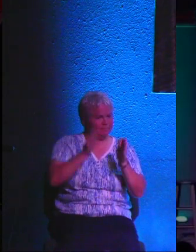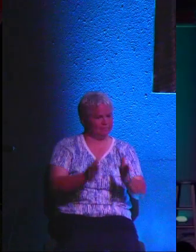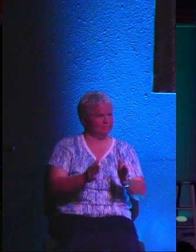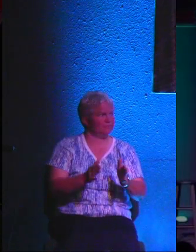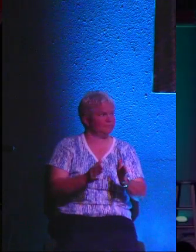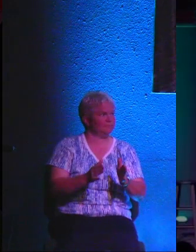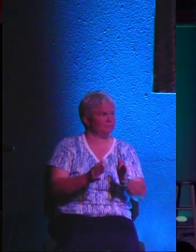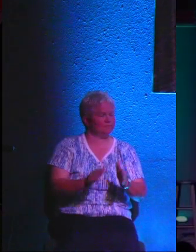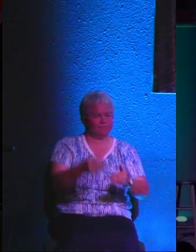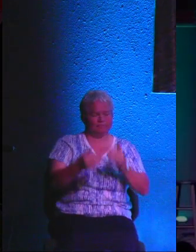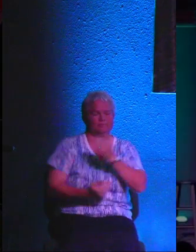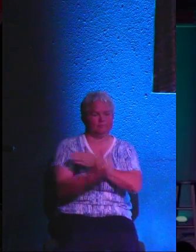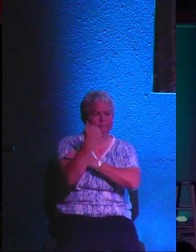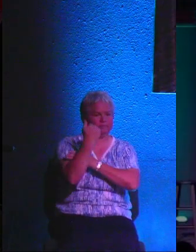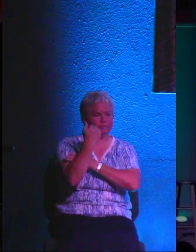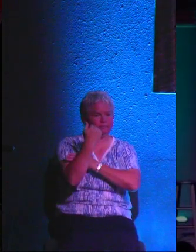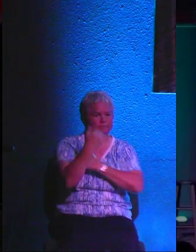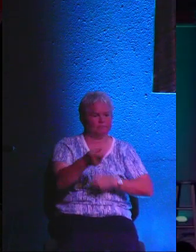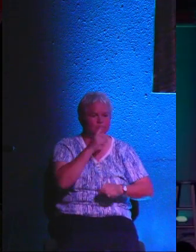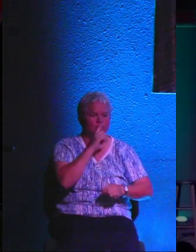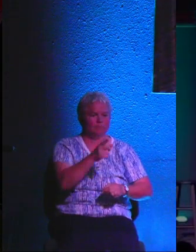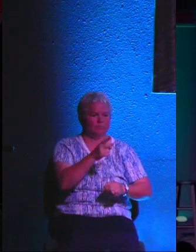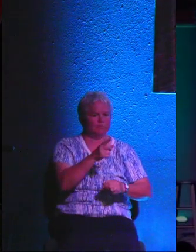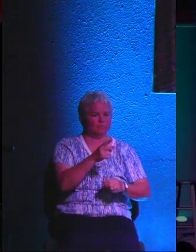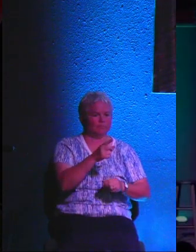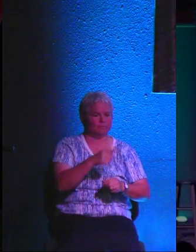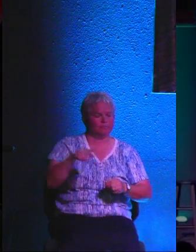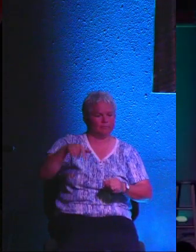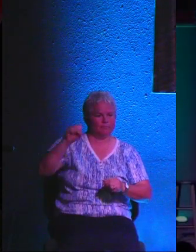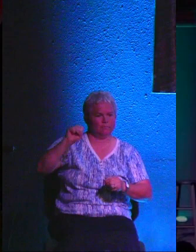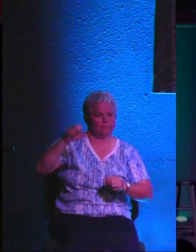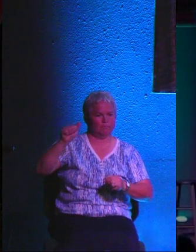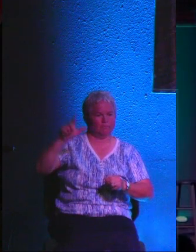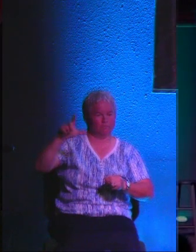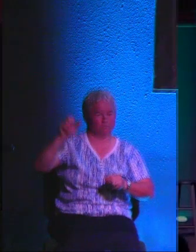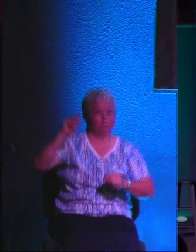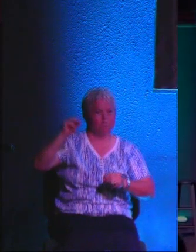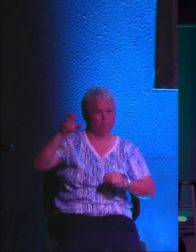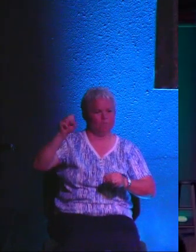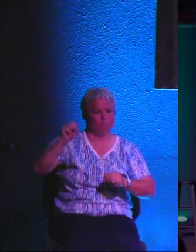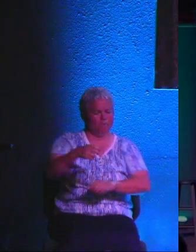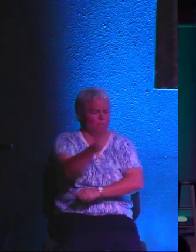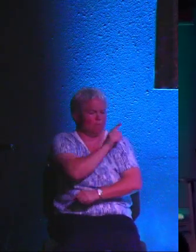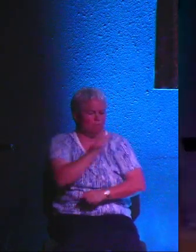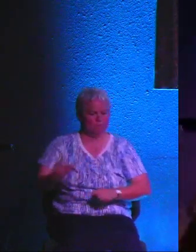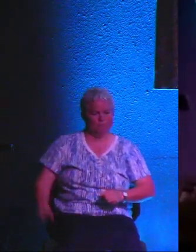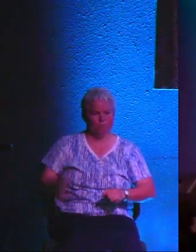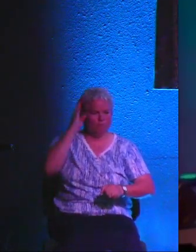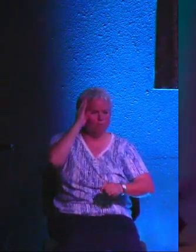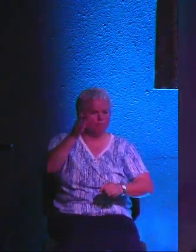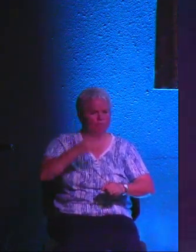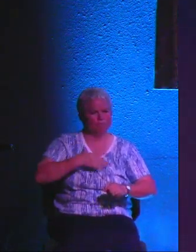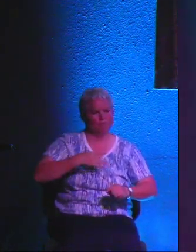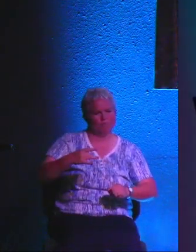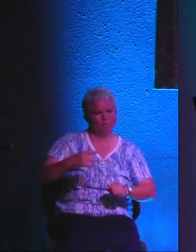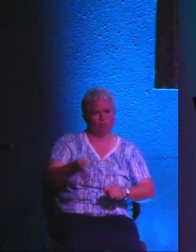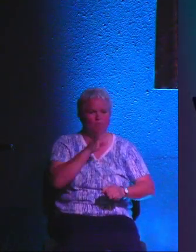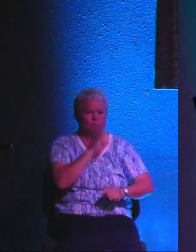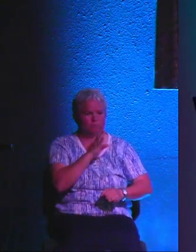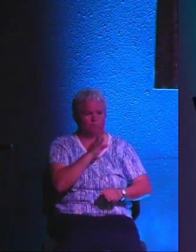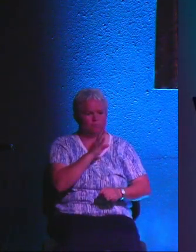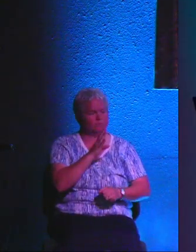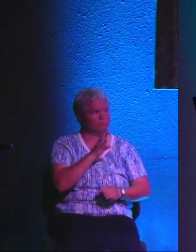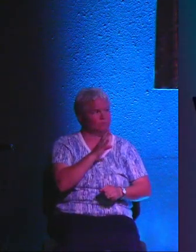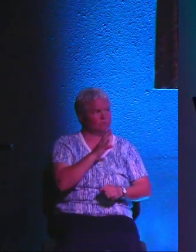Pastor, I talked to him this morning, and I said there's some psalms here that I think the Lord would like to